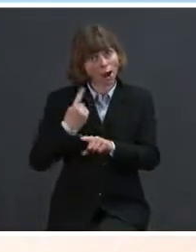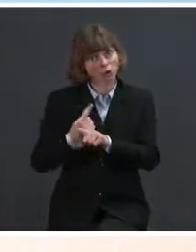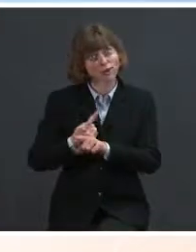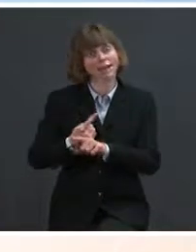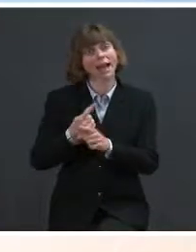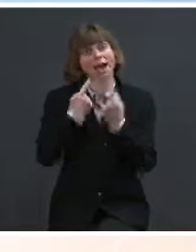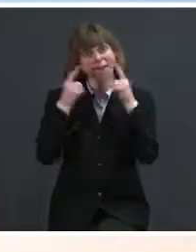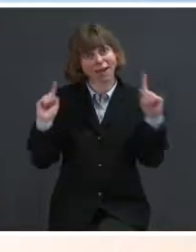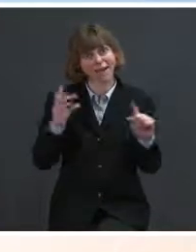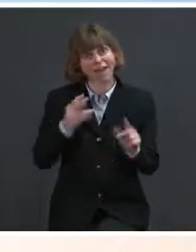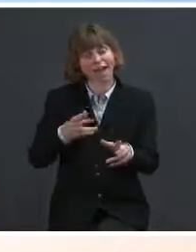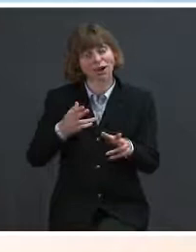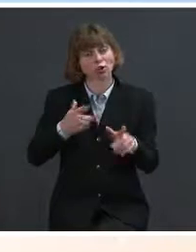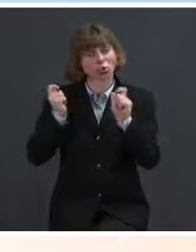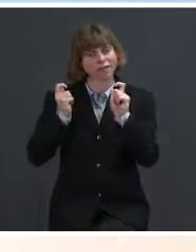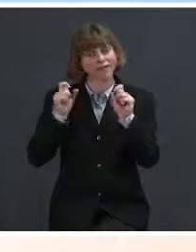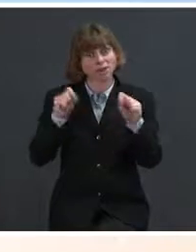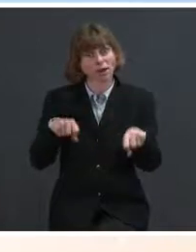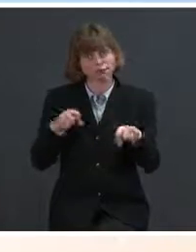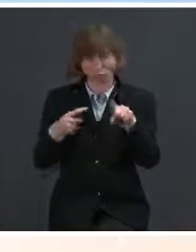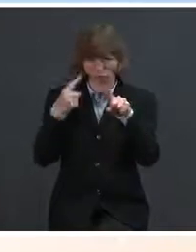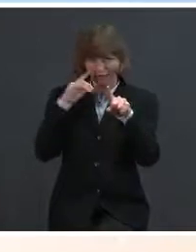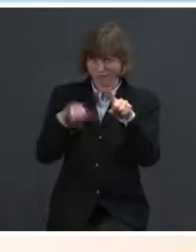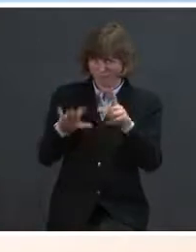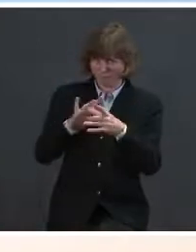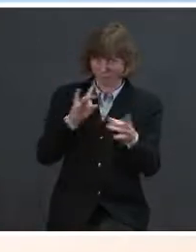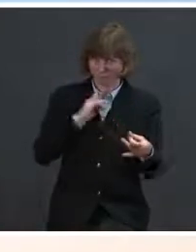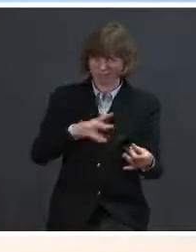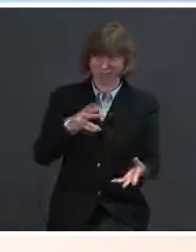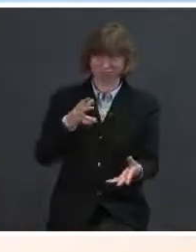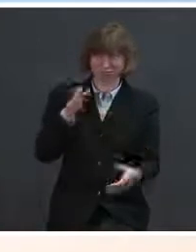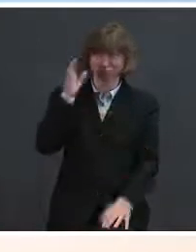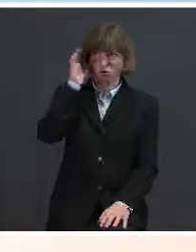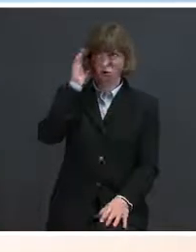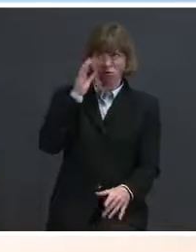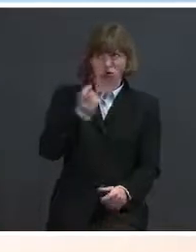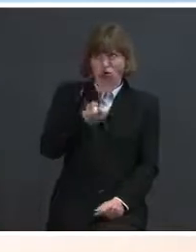received clearly in an unrelenting way? I mean, there was a young man